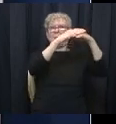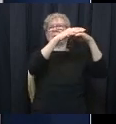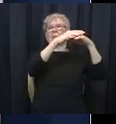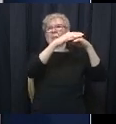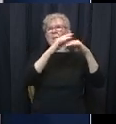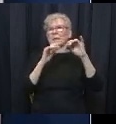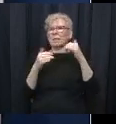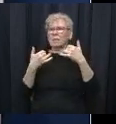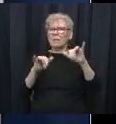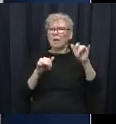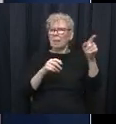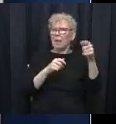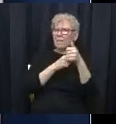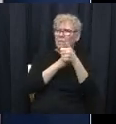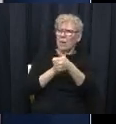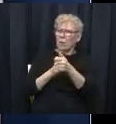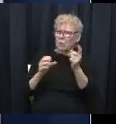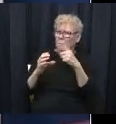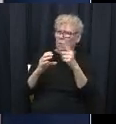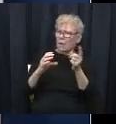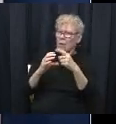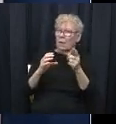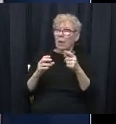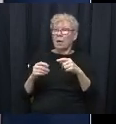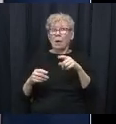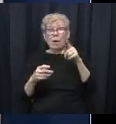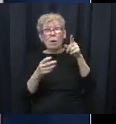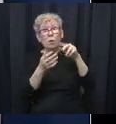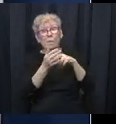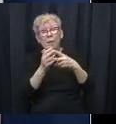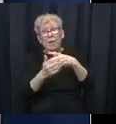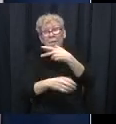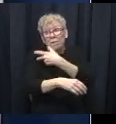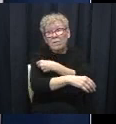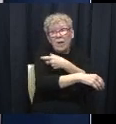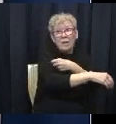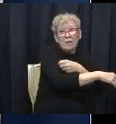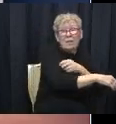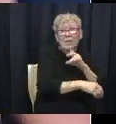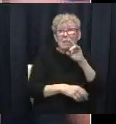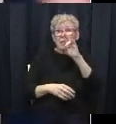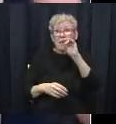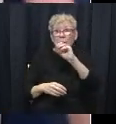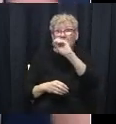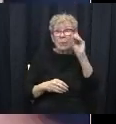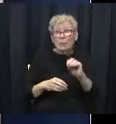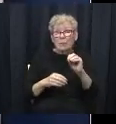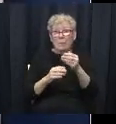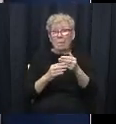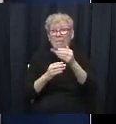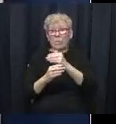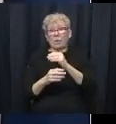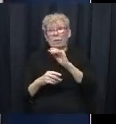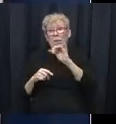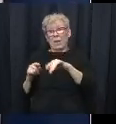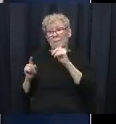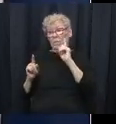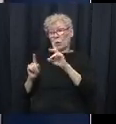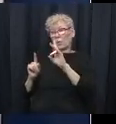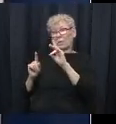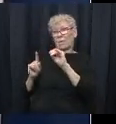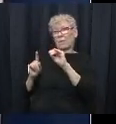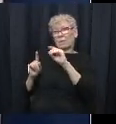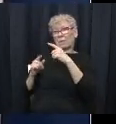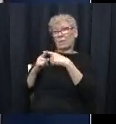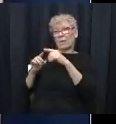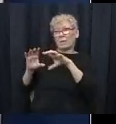up in the next week or two or three, those businesses will be able to be at much more normal capacity than businesses that haven't